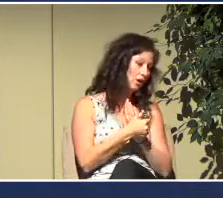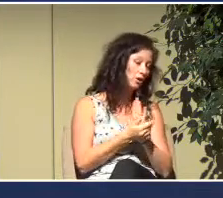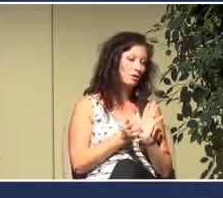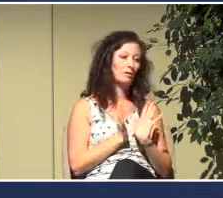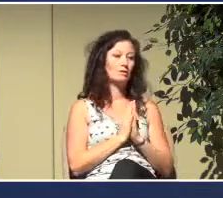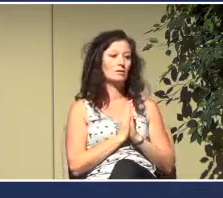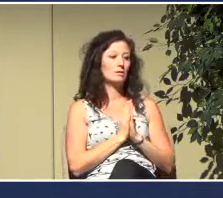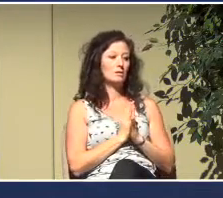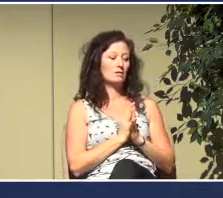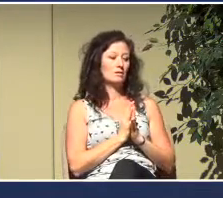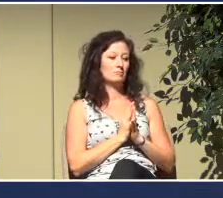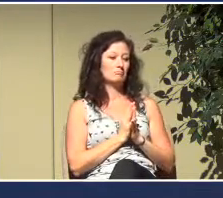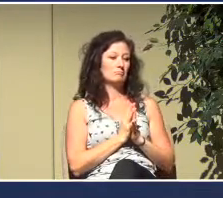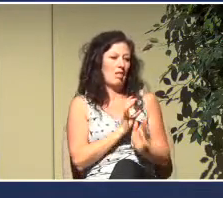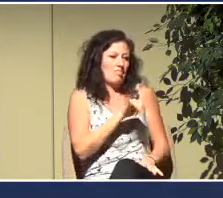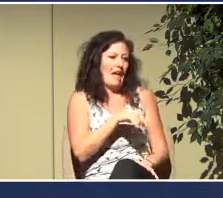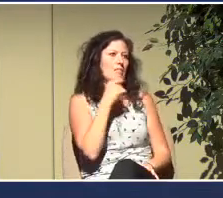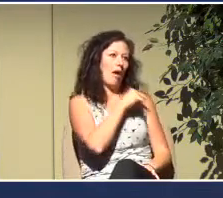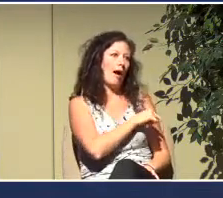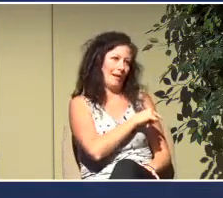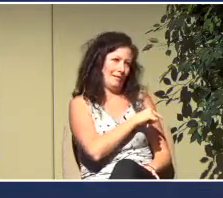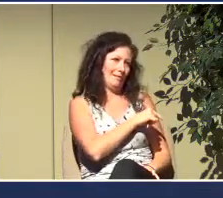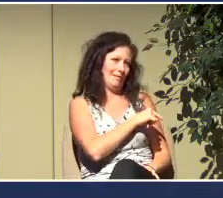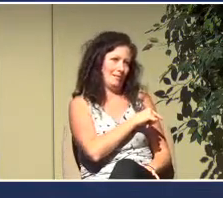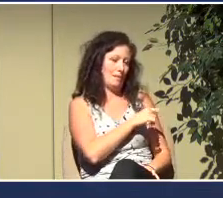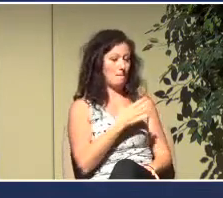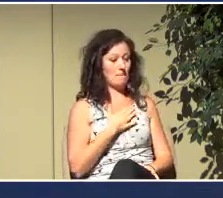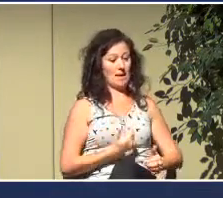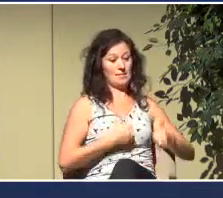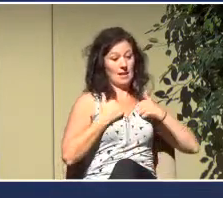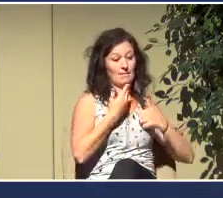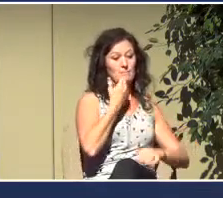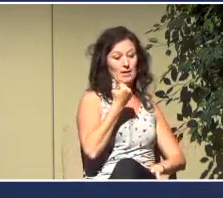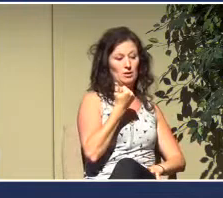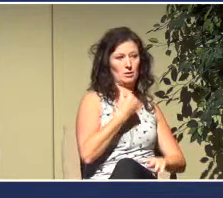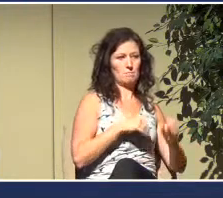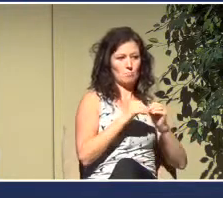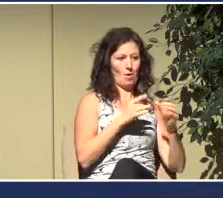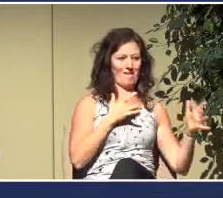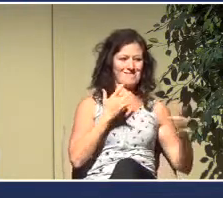whatever. That's the lie. It says your life will be better if you do that.